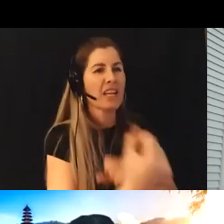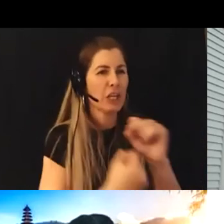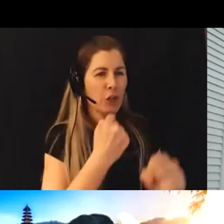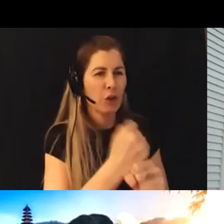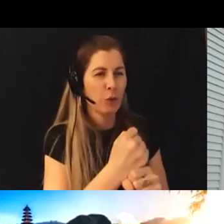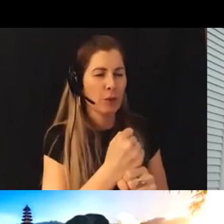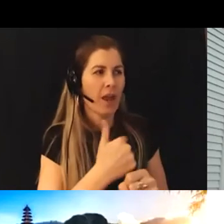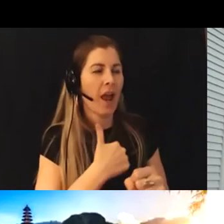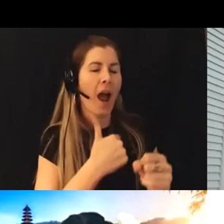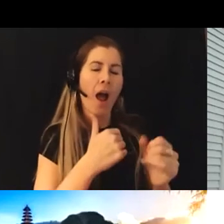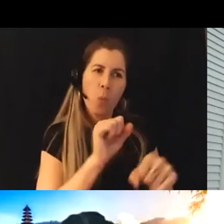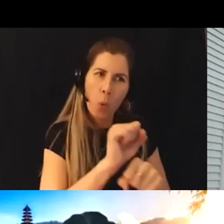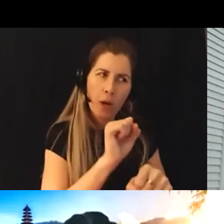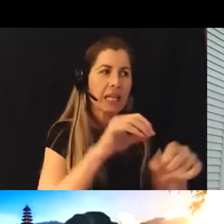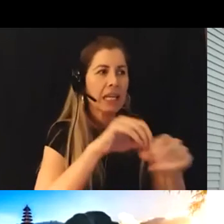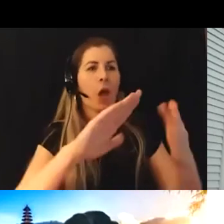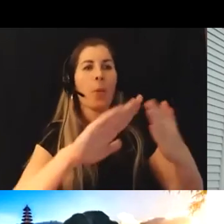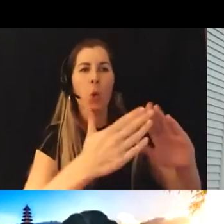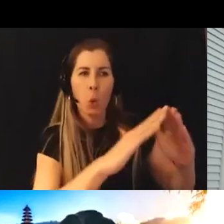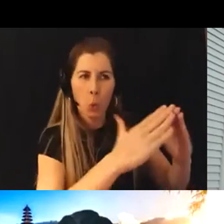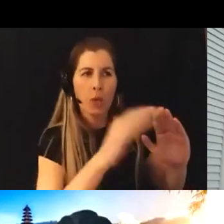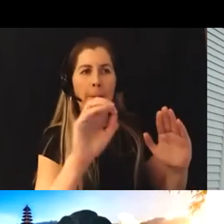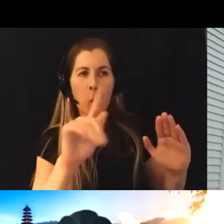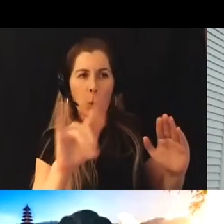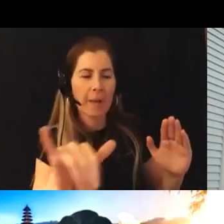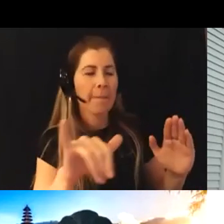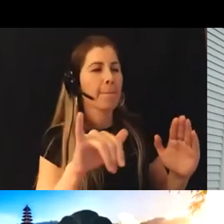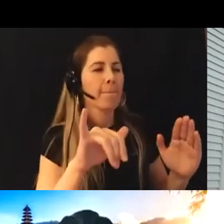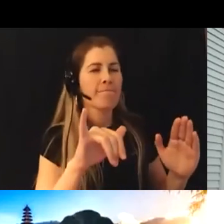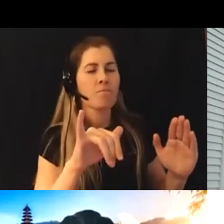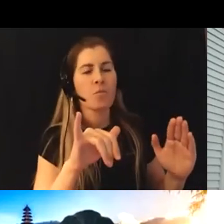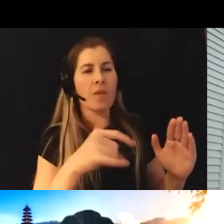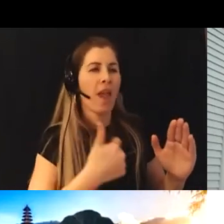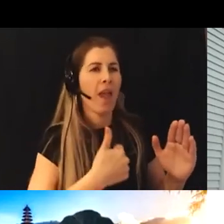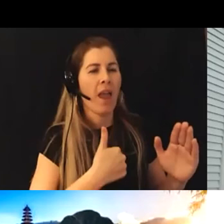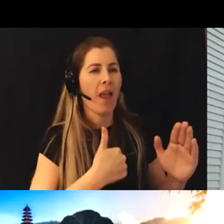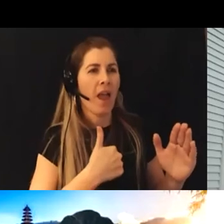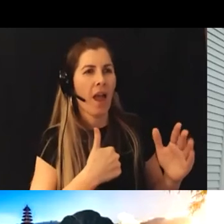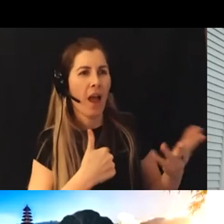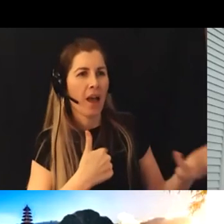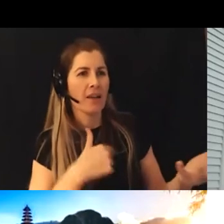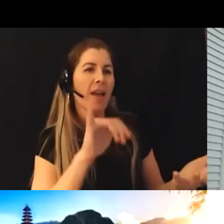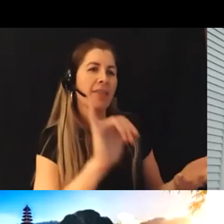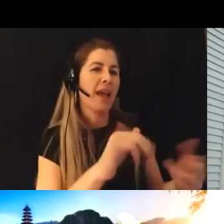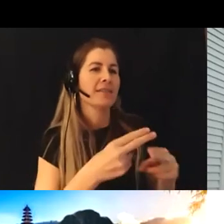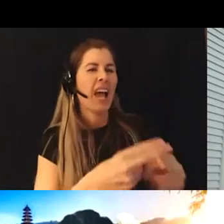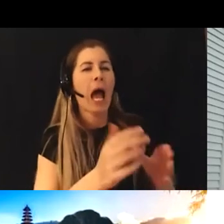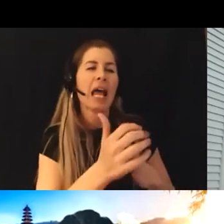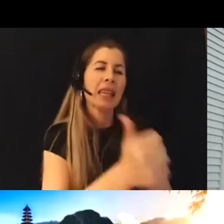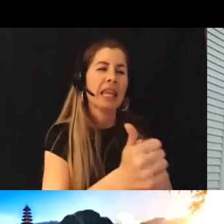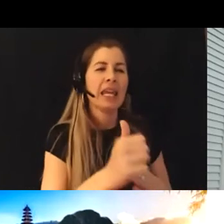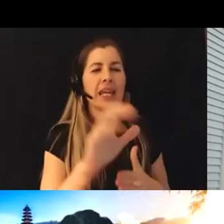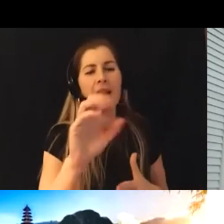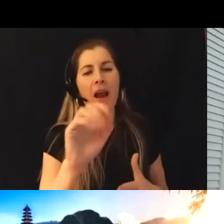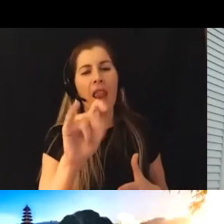of community-based work and spearheading what was collective impact before it was called collective impact, but figuring